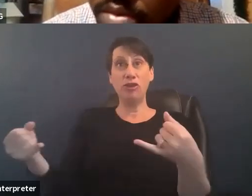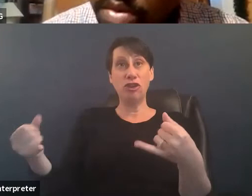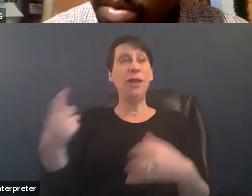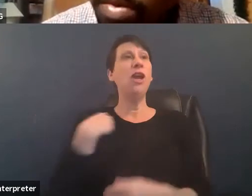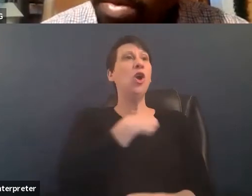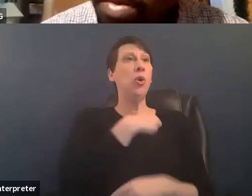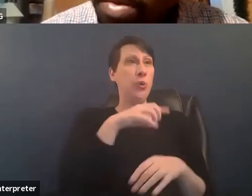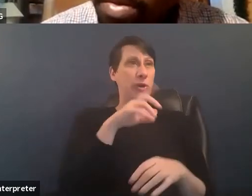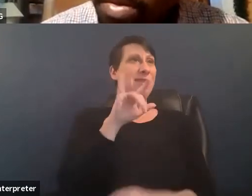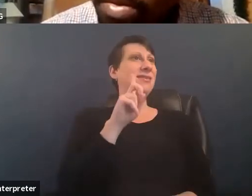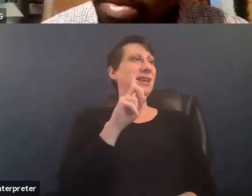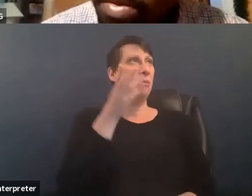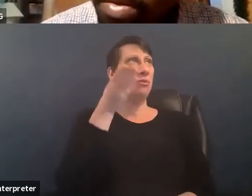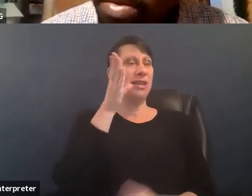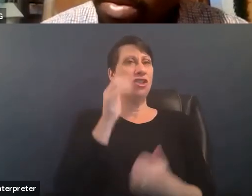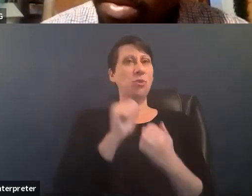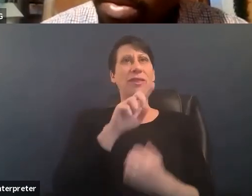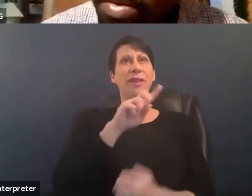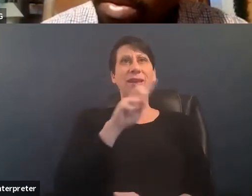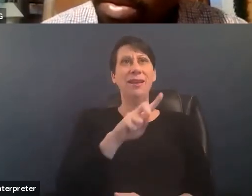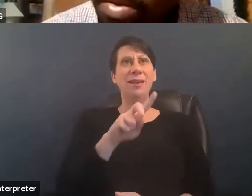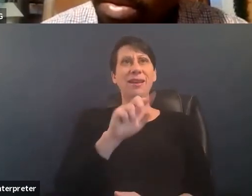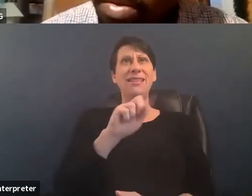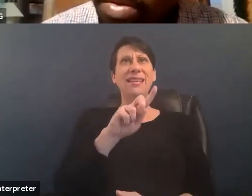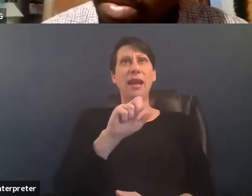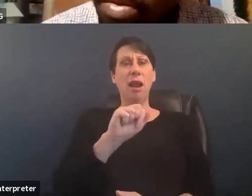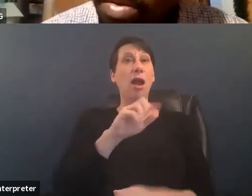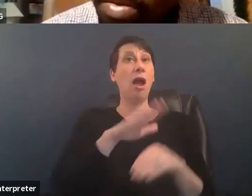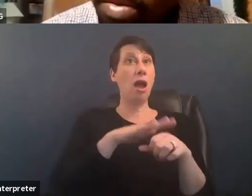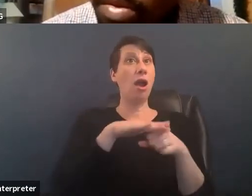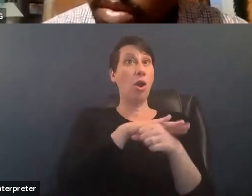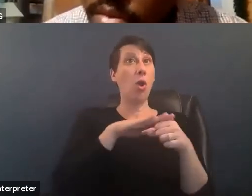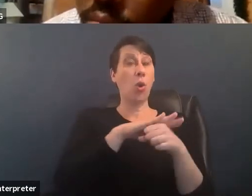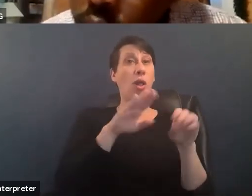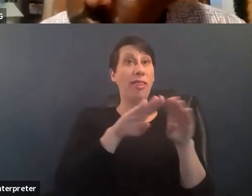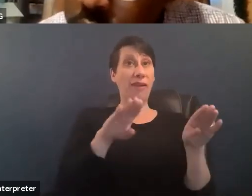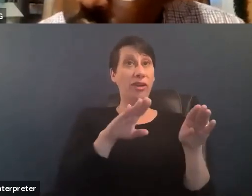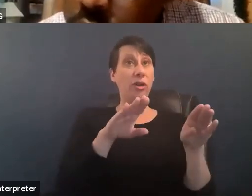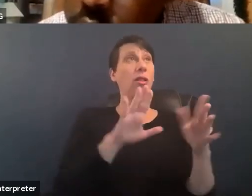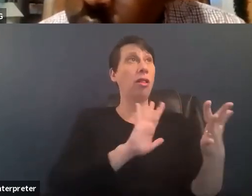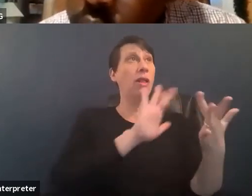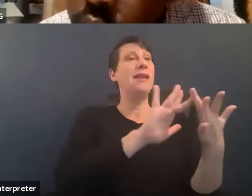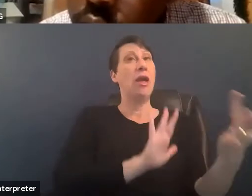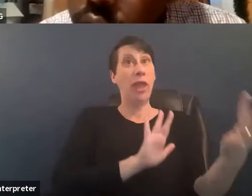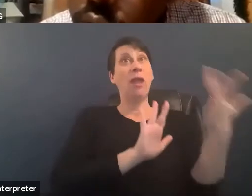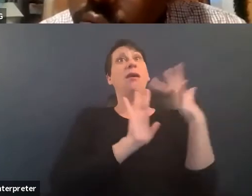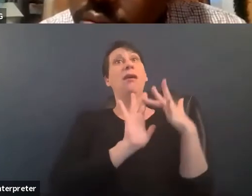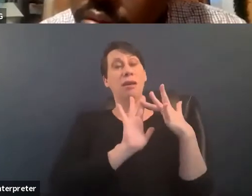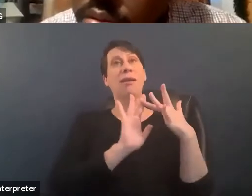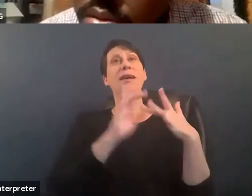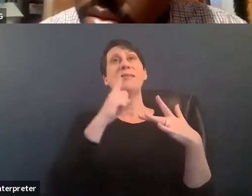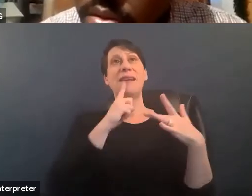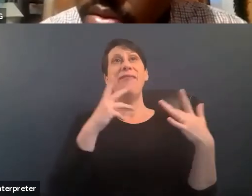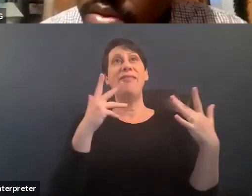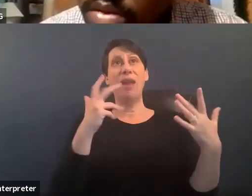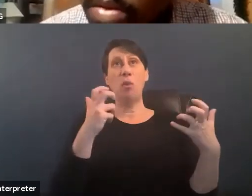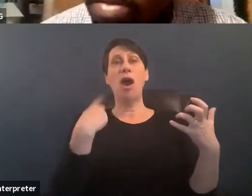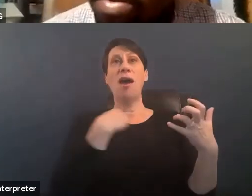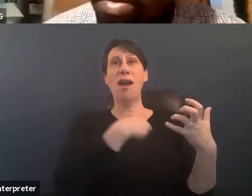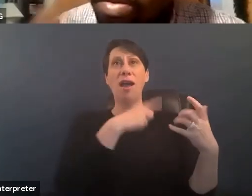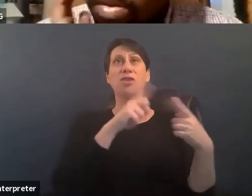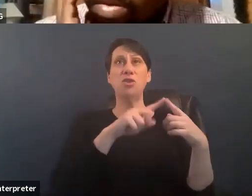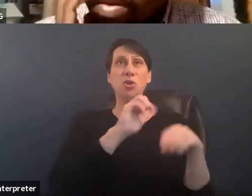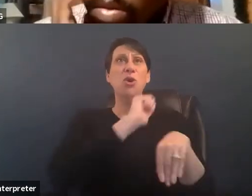Zeta and on a local level. So they reached back out and now they want us to implement shifting boundaries and safe dates on